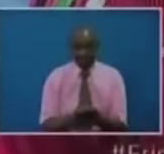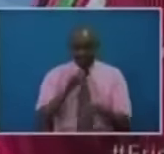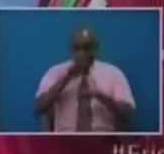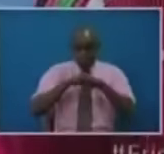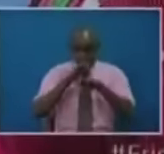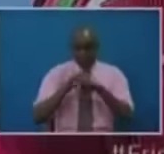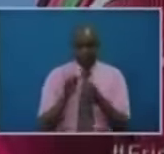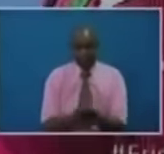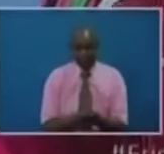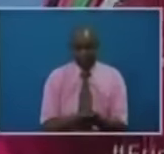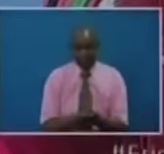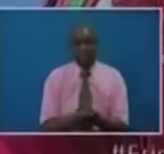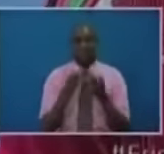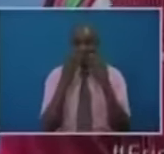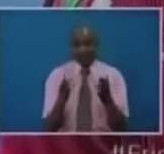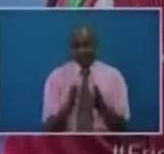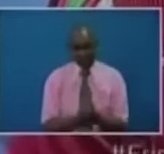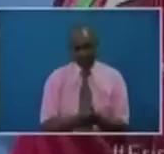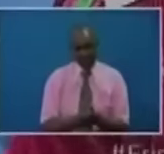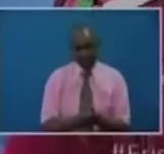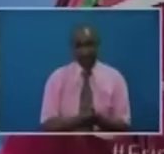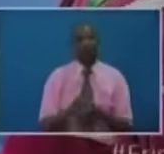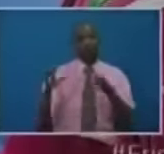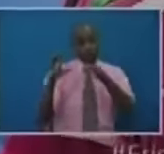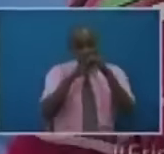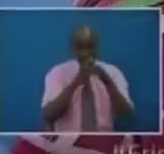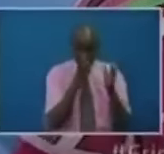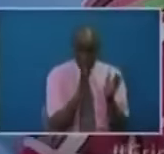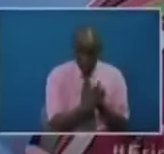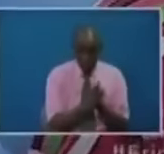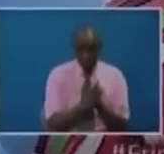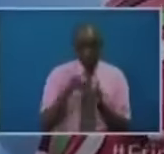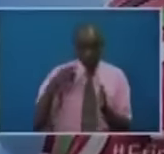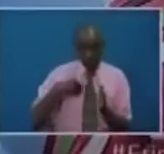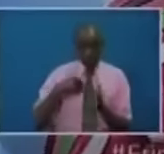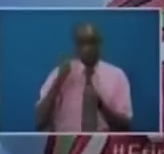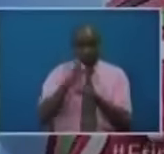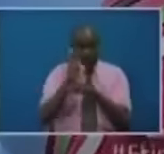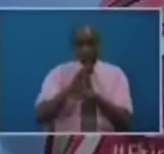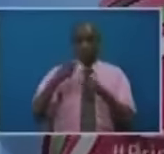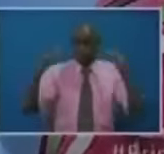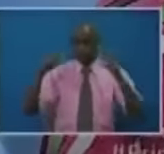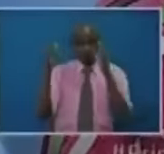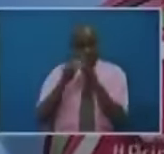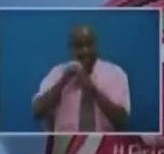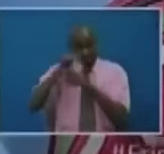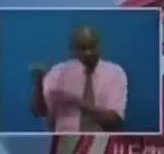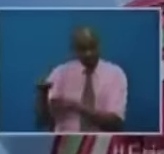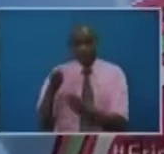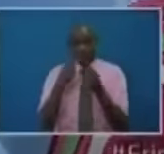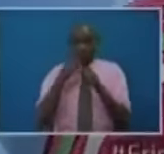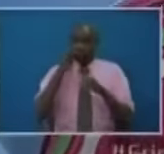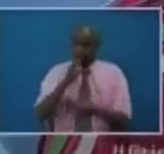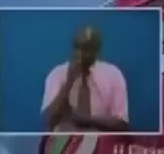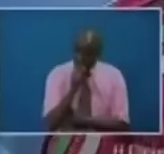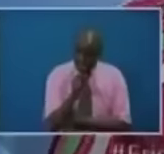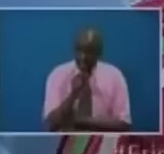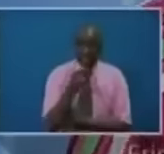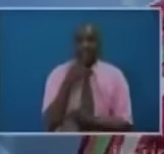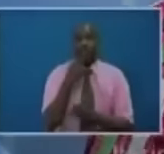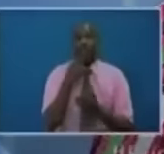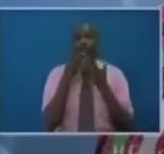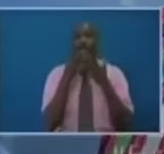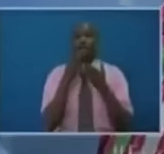Can you start again slowly? Aya. Okay. Thank you. The coalition of exiled Burundi opposition leader spokesman in response to